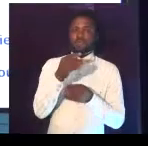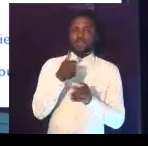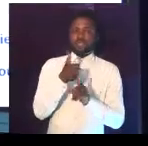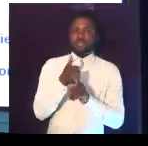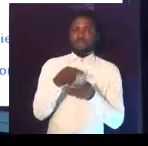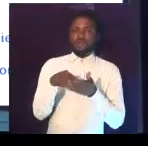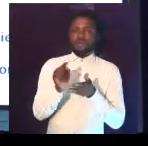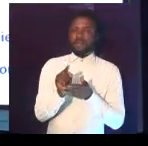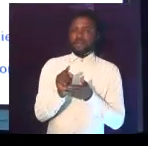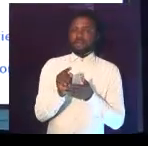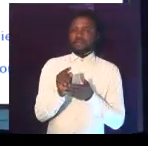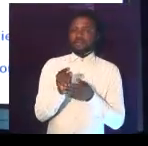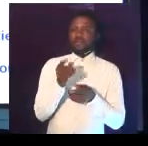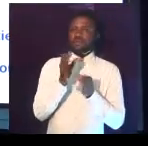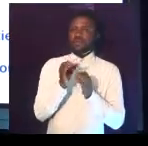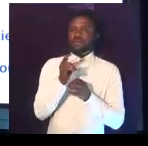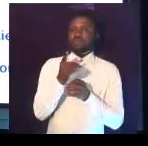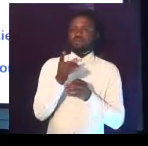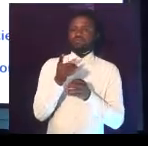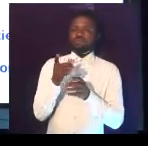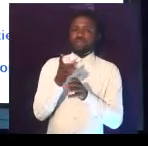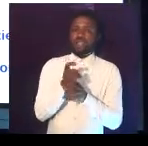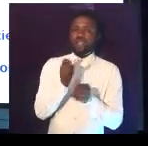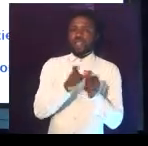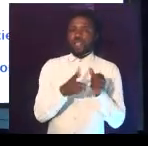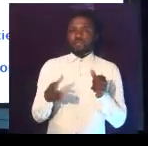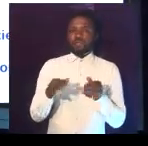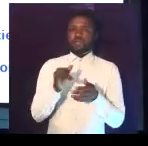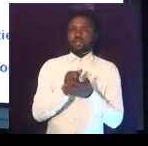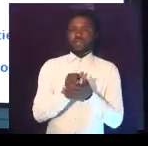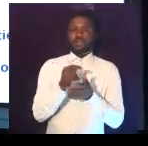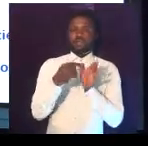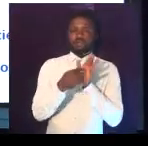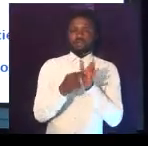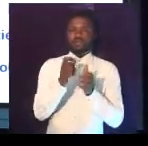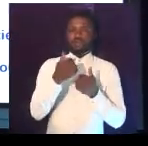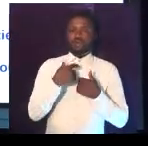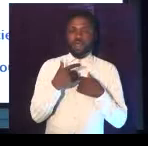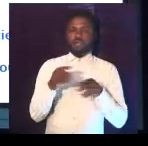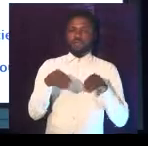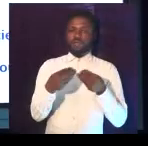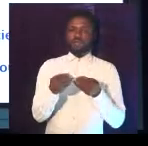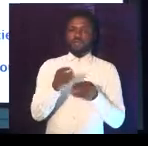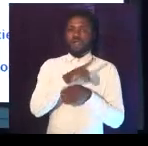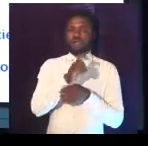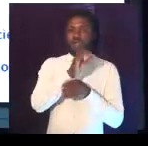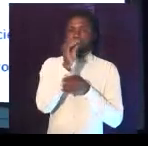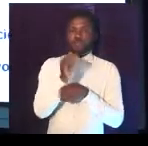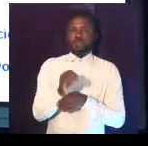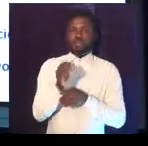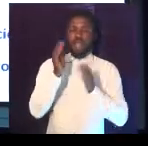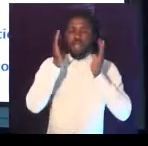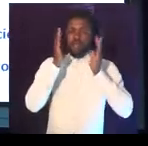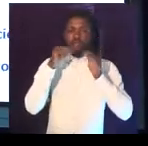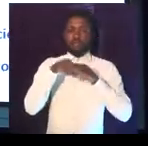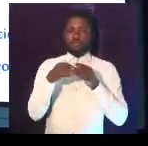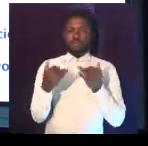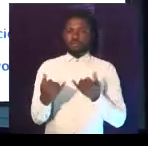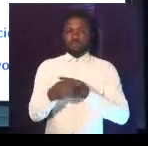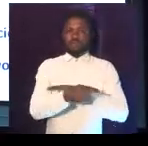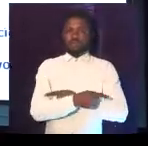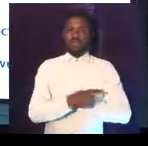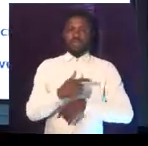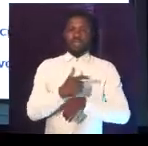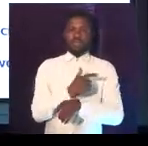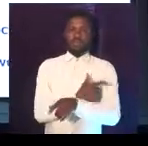accordingly, and score yourself. If you scored everything, that shows you are giving your 100% attention